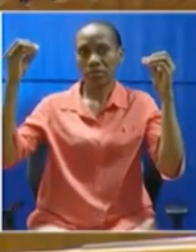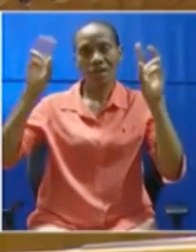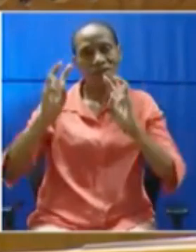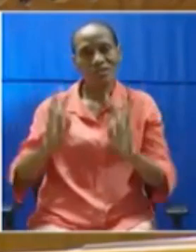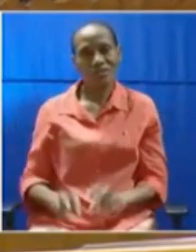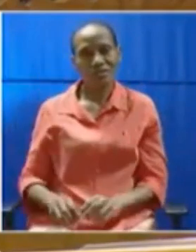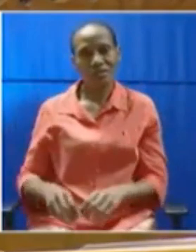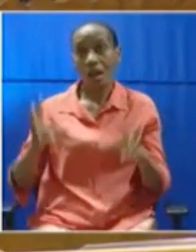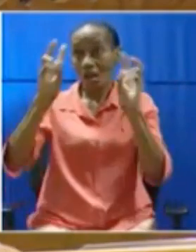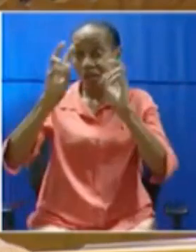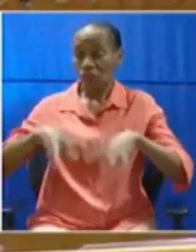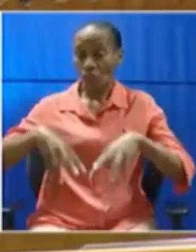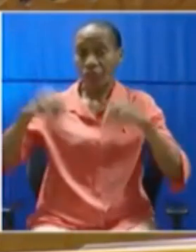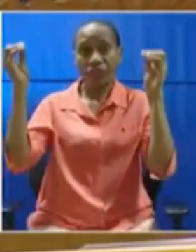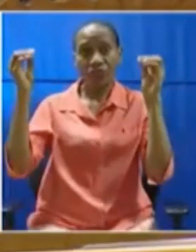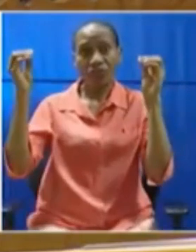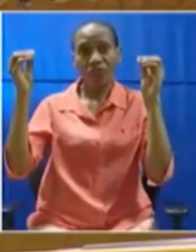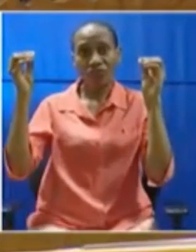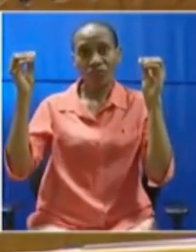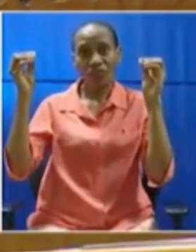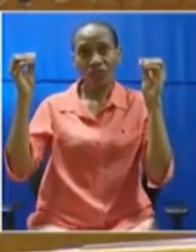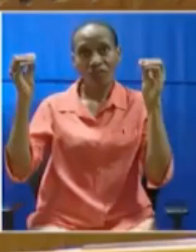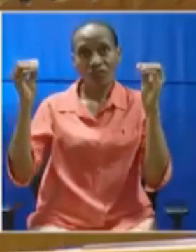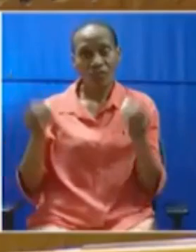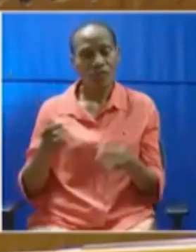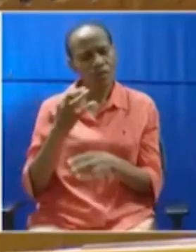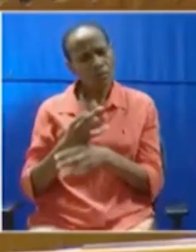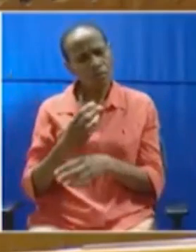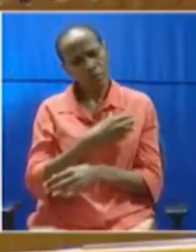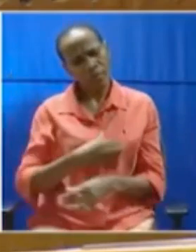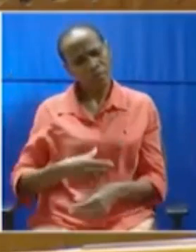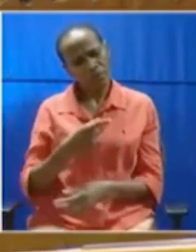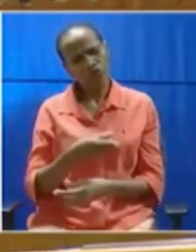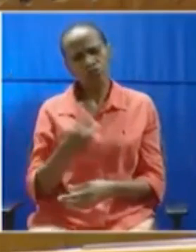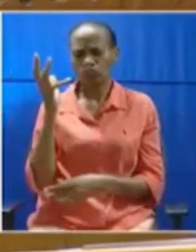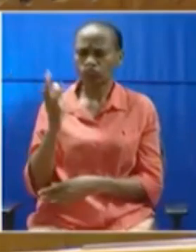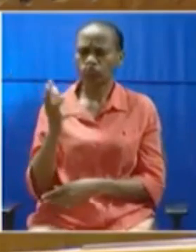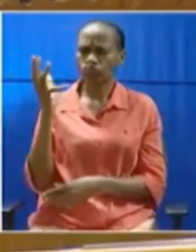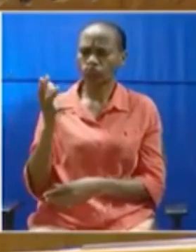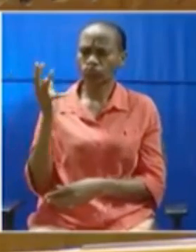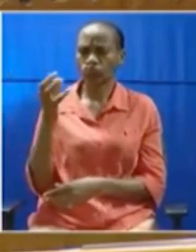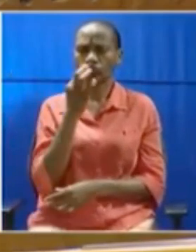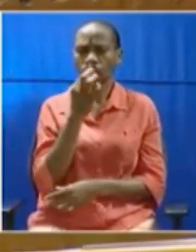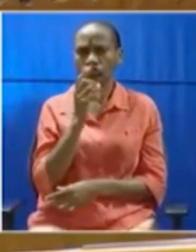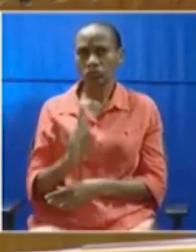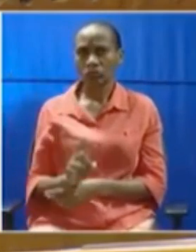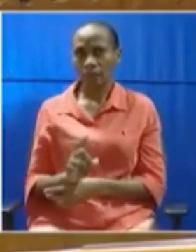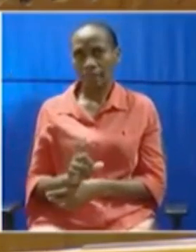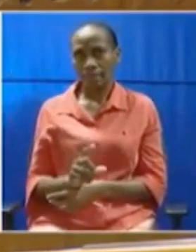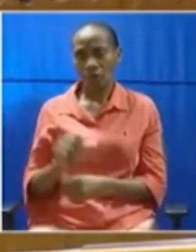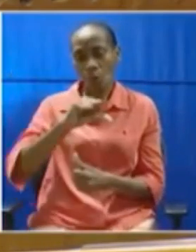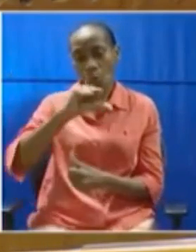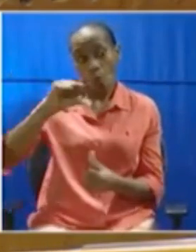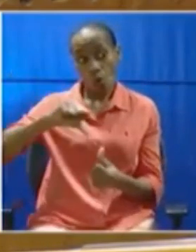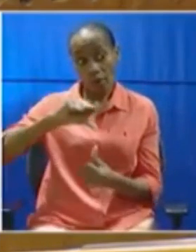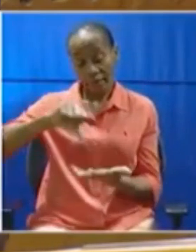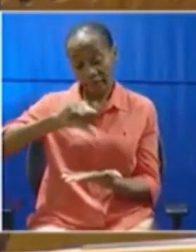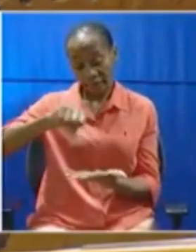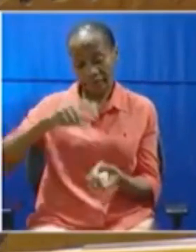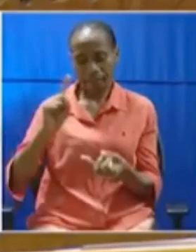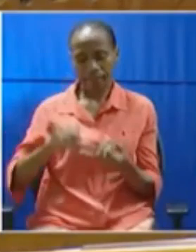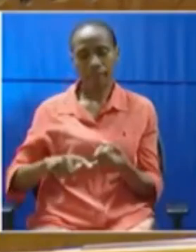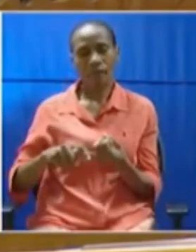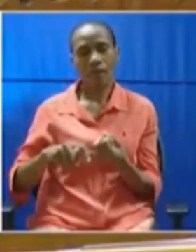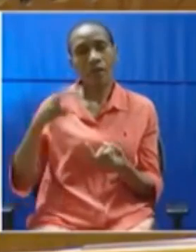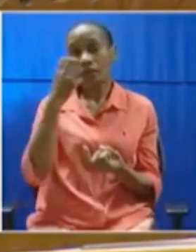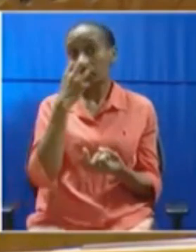The lights went out, Mr. President. And Mr. President, you spoke about oil and gas. You